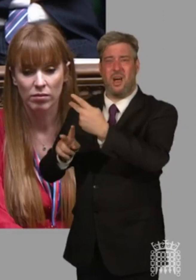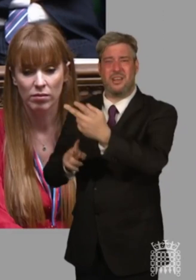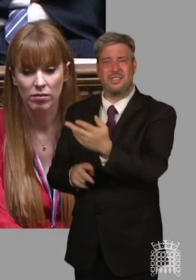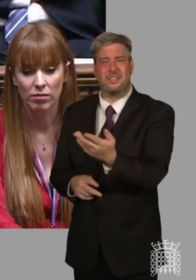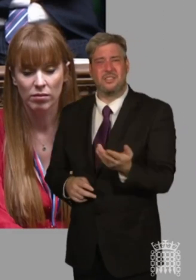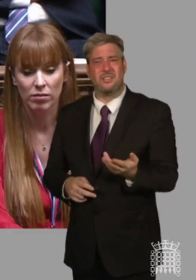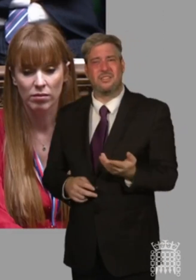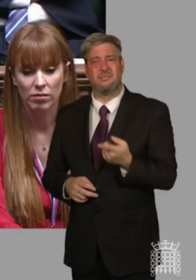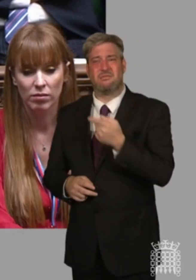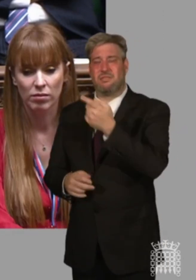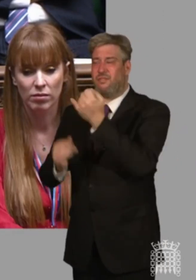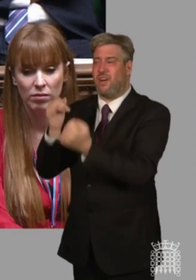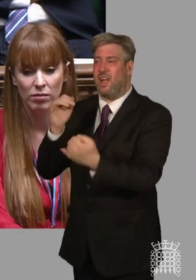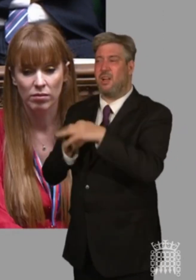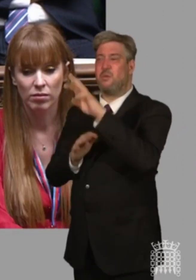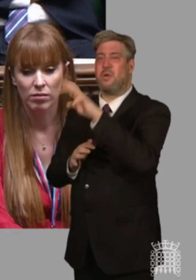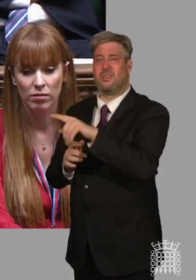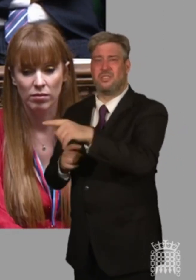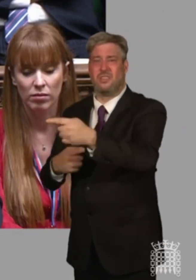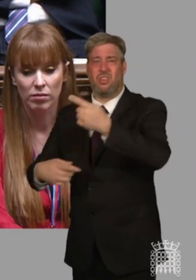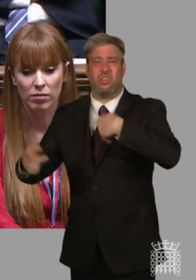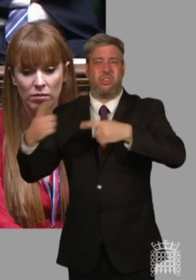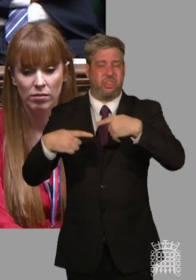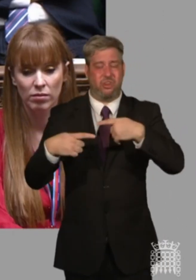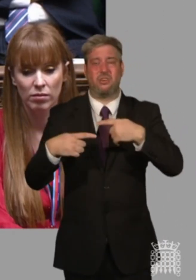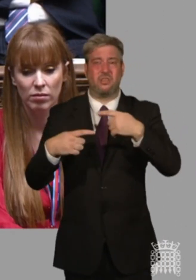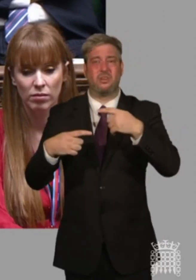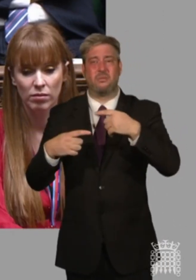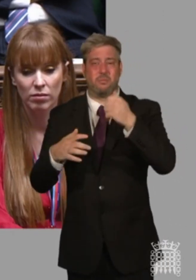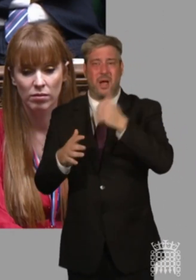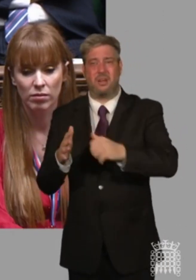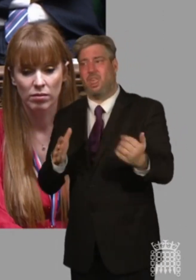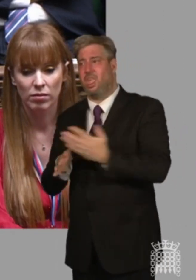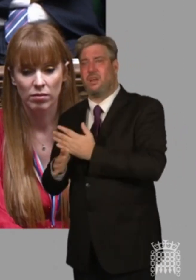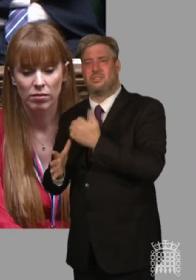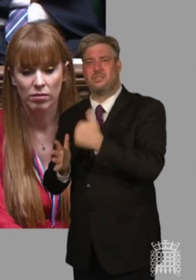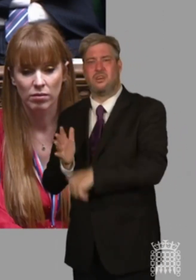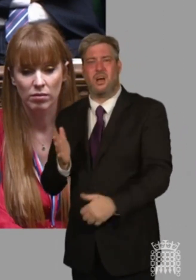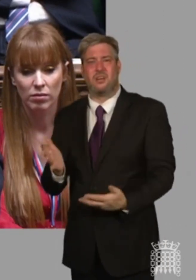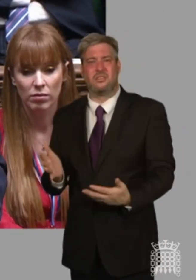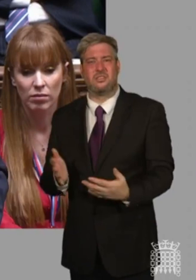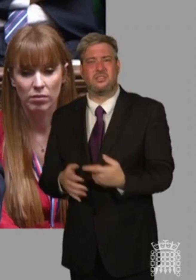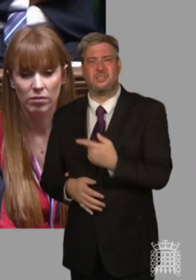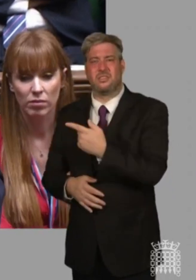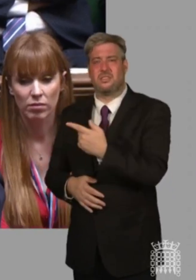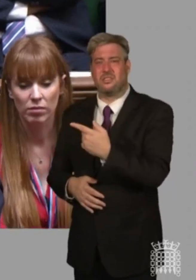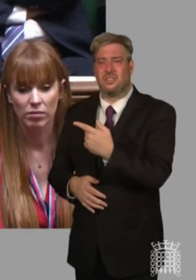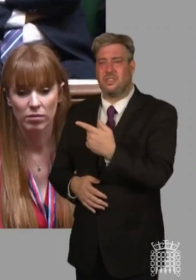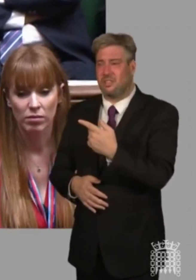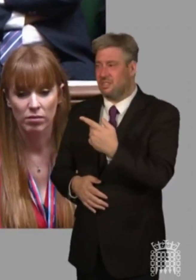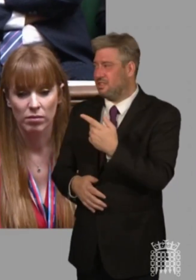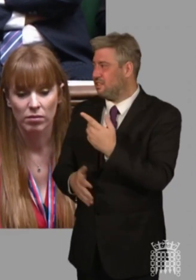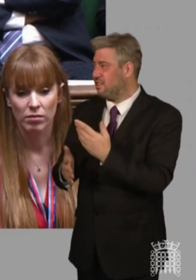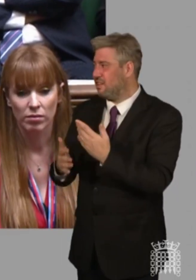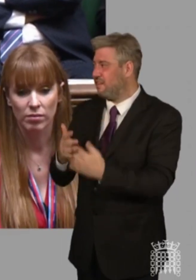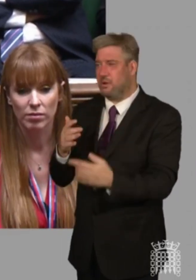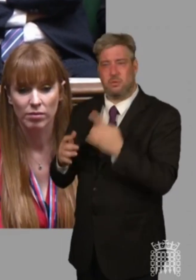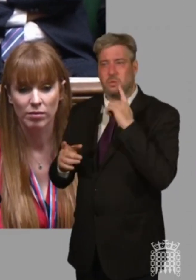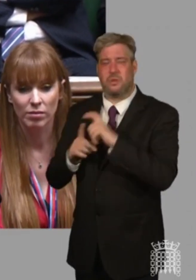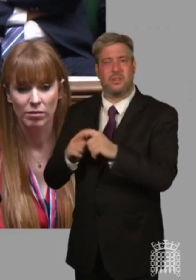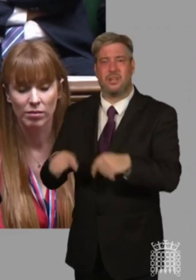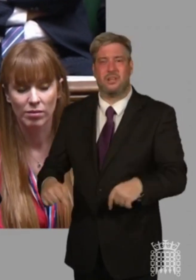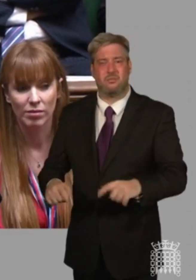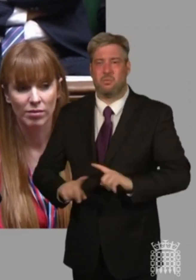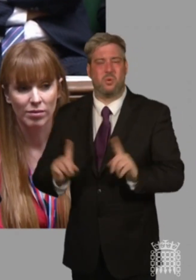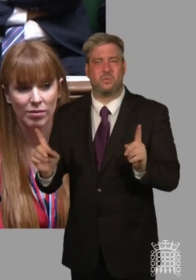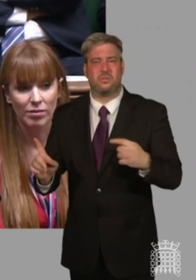lists, I actually thought that we might be entering a new era of integrity, professionalism and accountability. Remember that one? But just